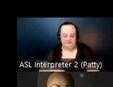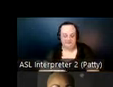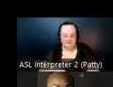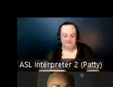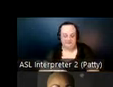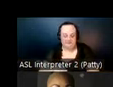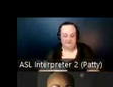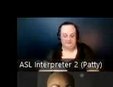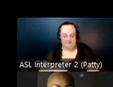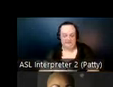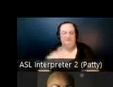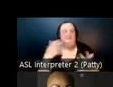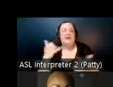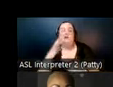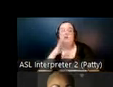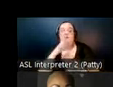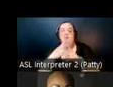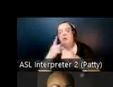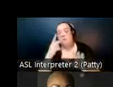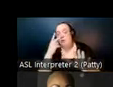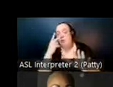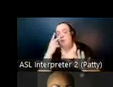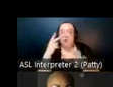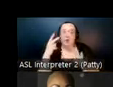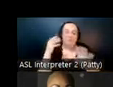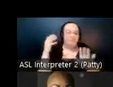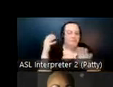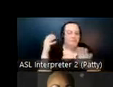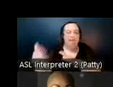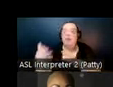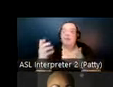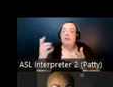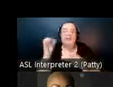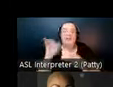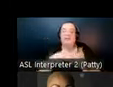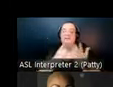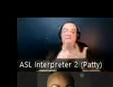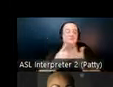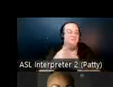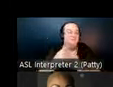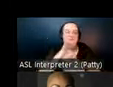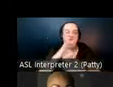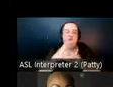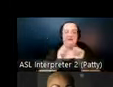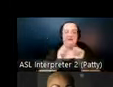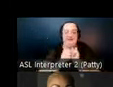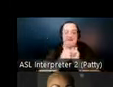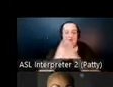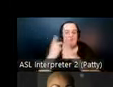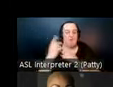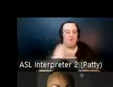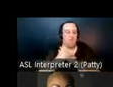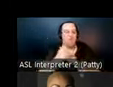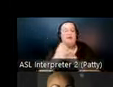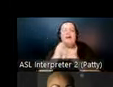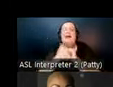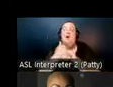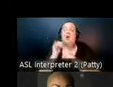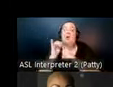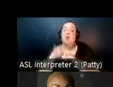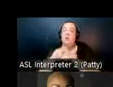So for looking ahead, this just goes over how projects will be, those projects